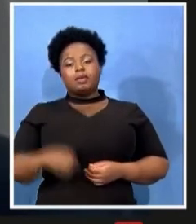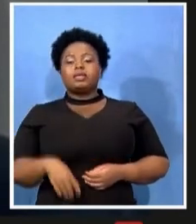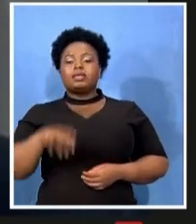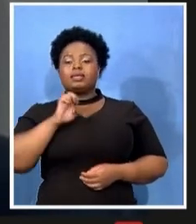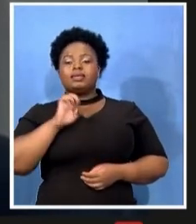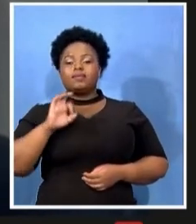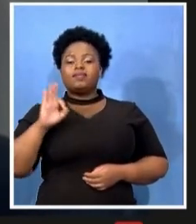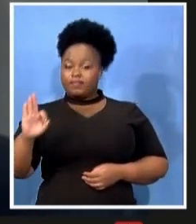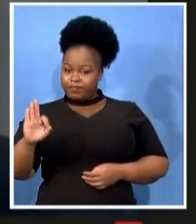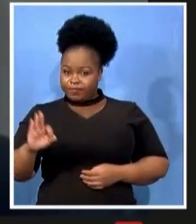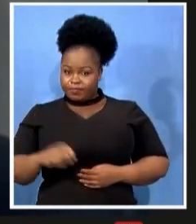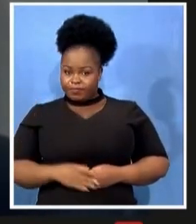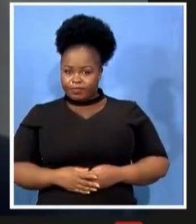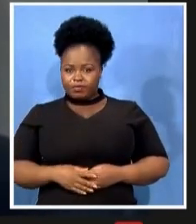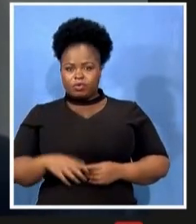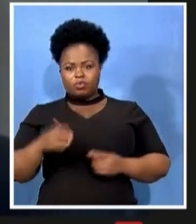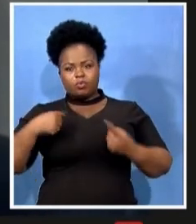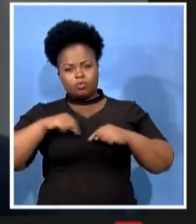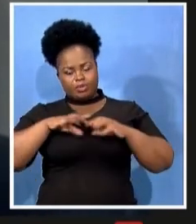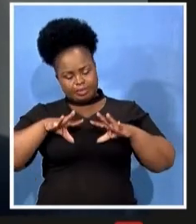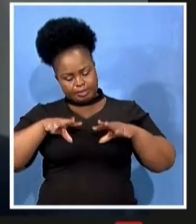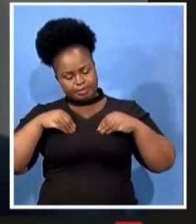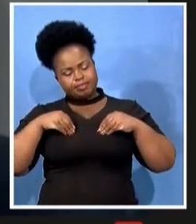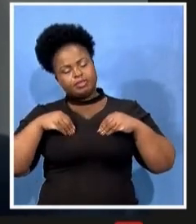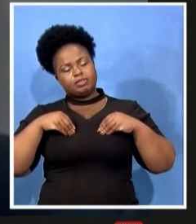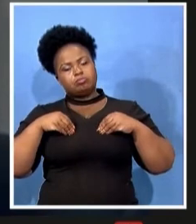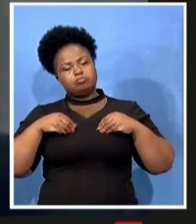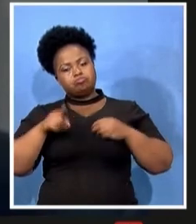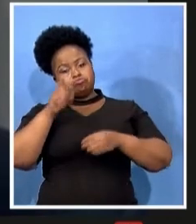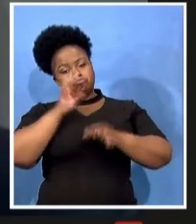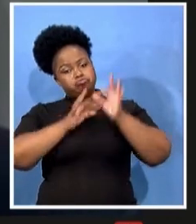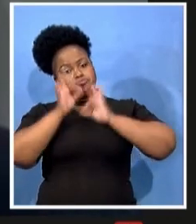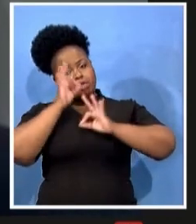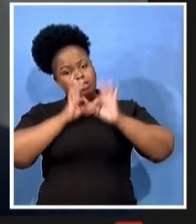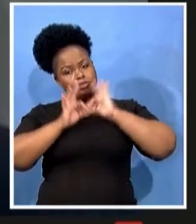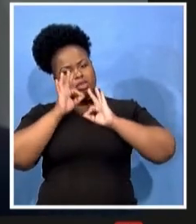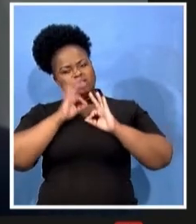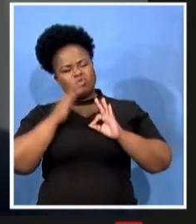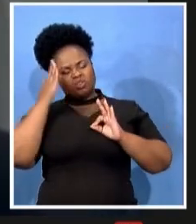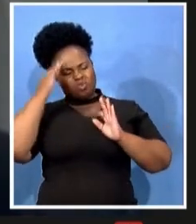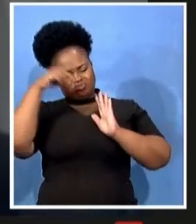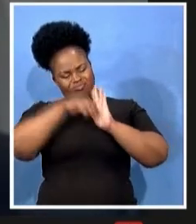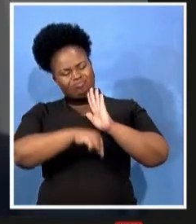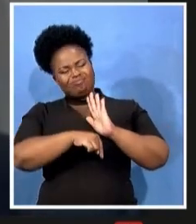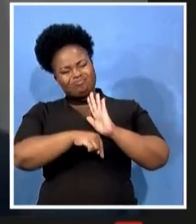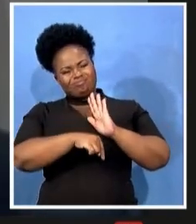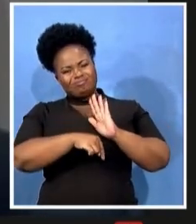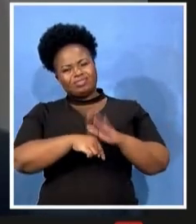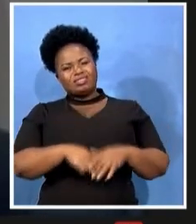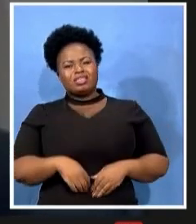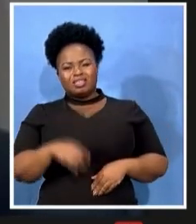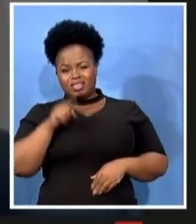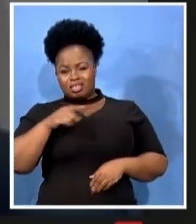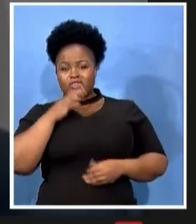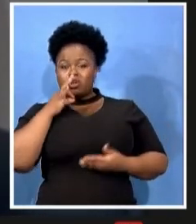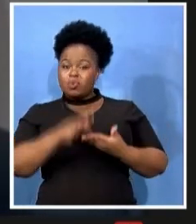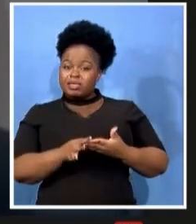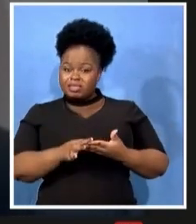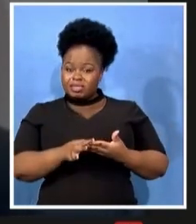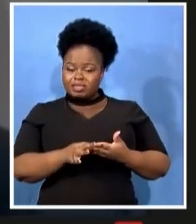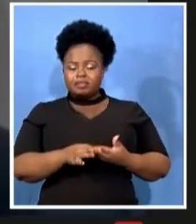your explanations. We know the content, and we know the request of the letter. We thank you for